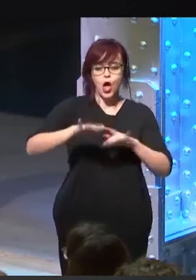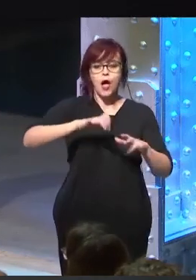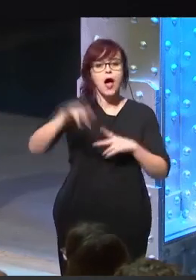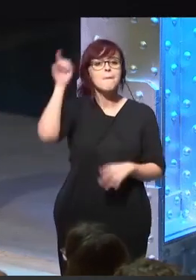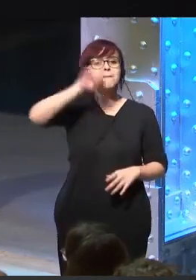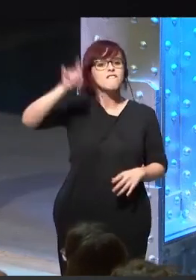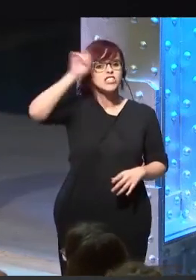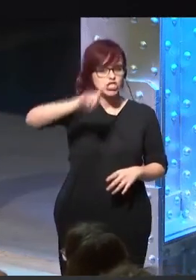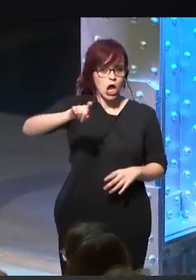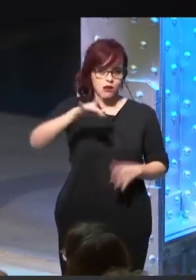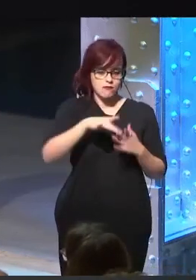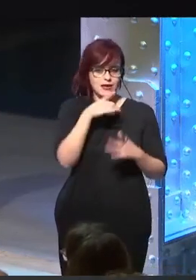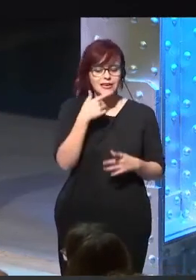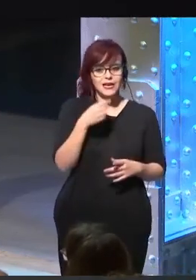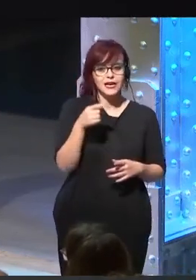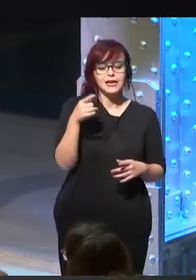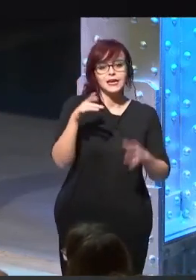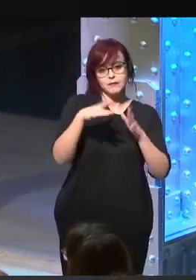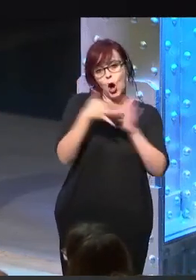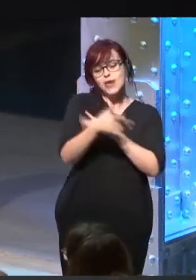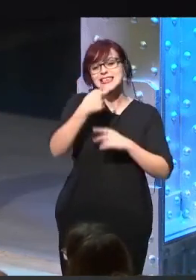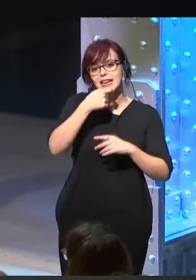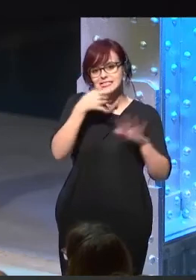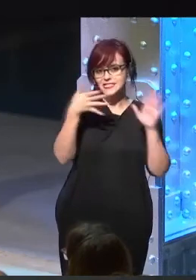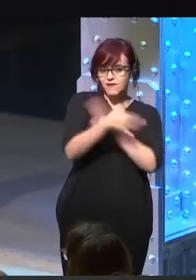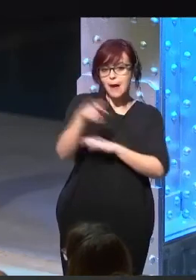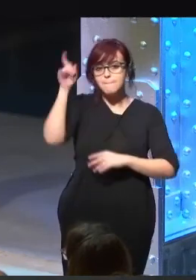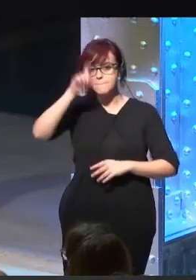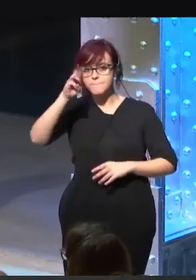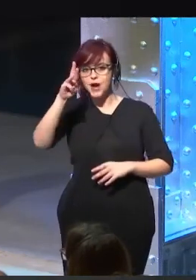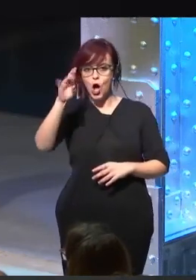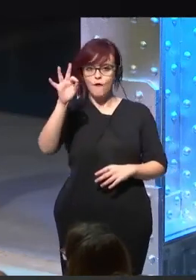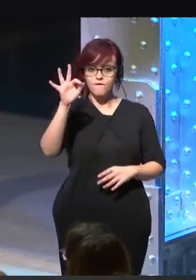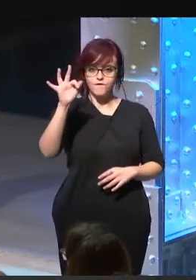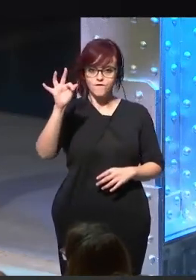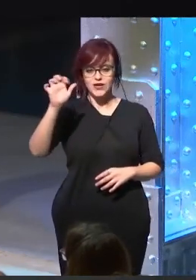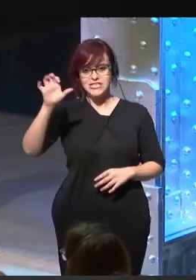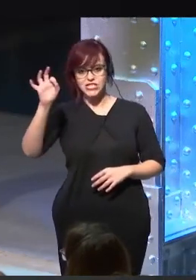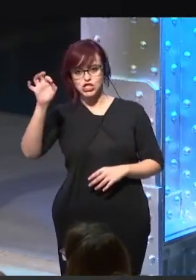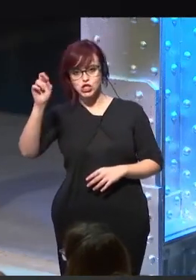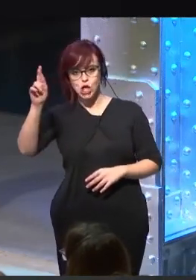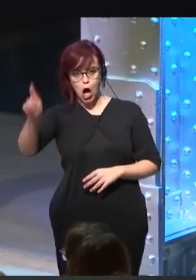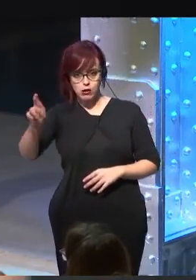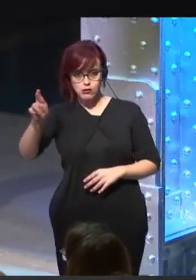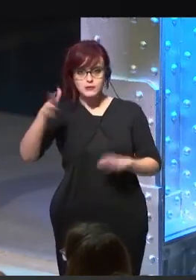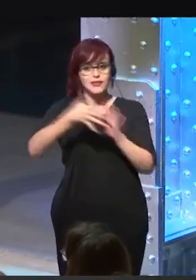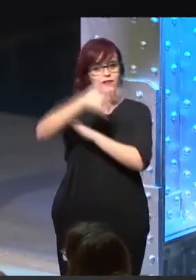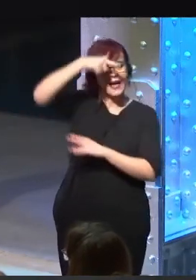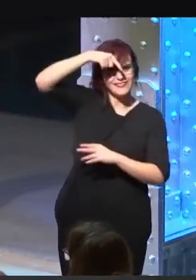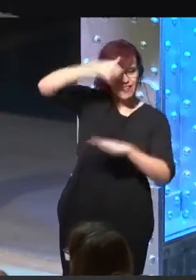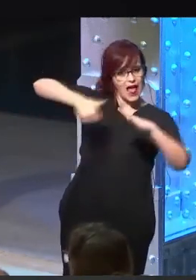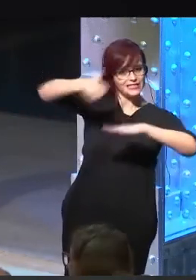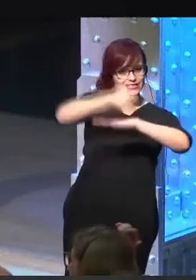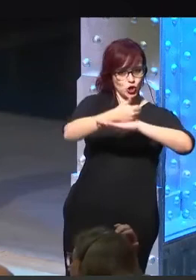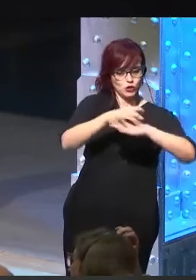100 images in Google Images, 97 were male. Now,